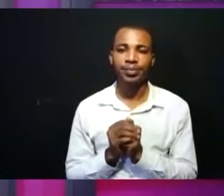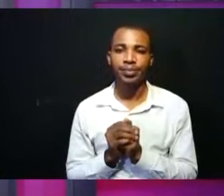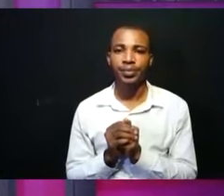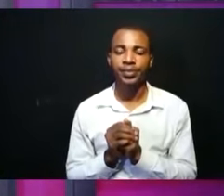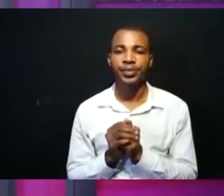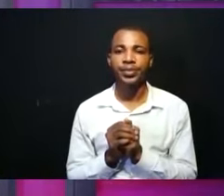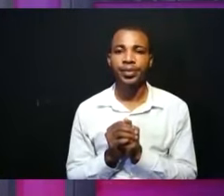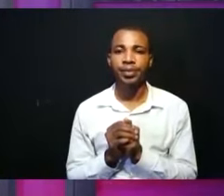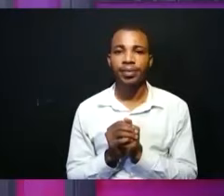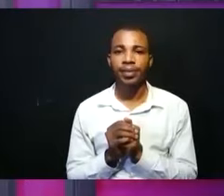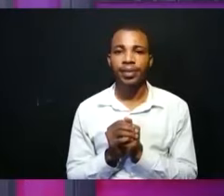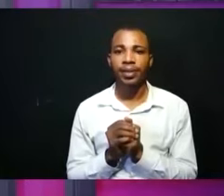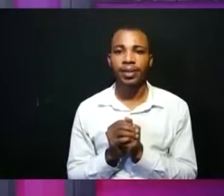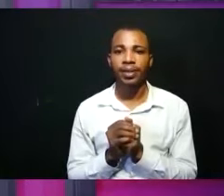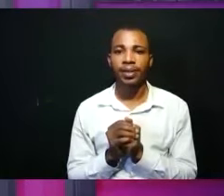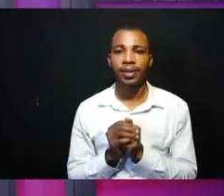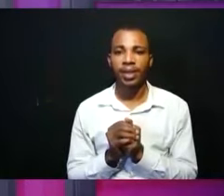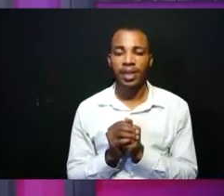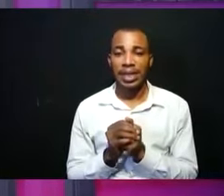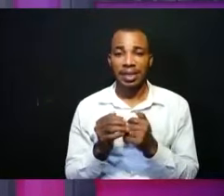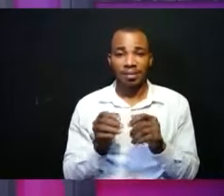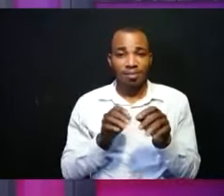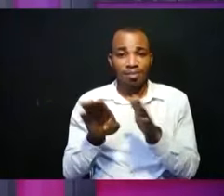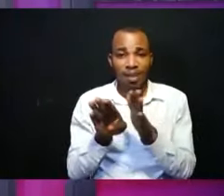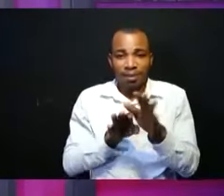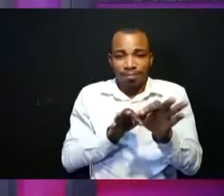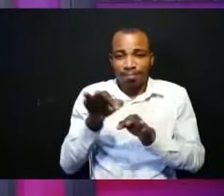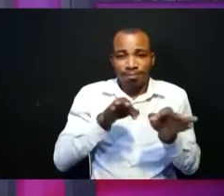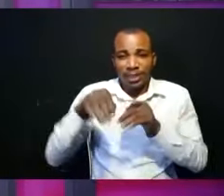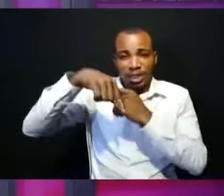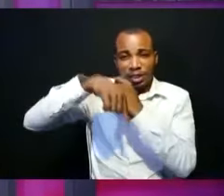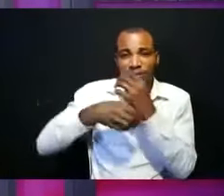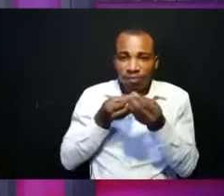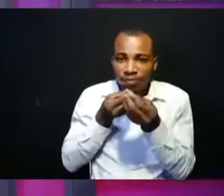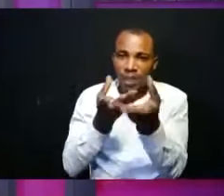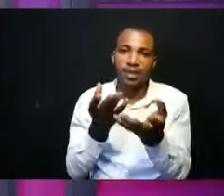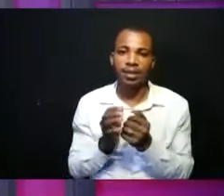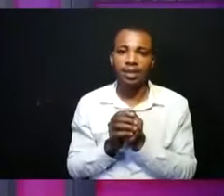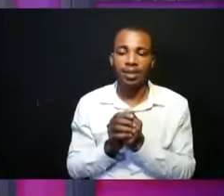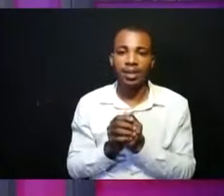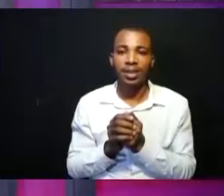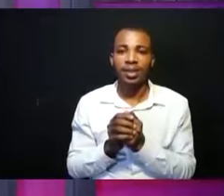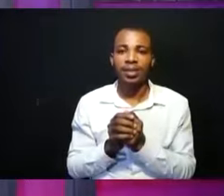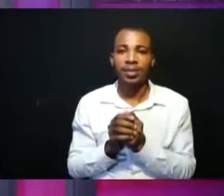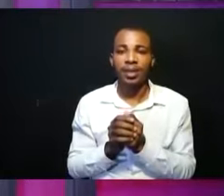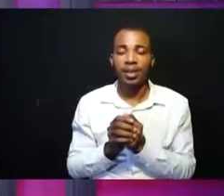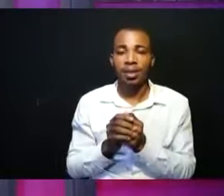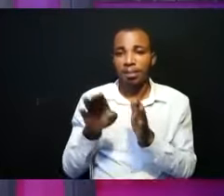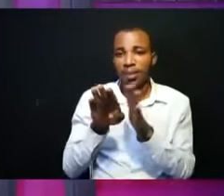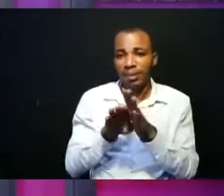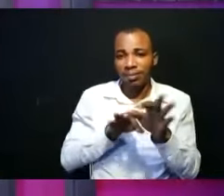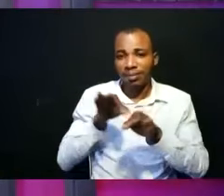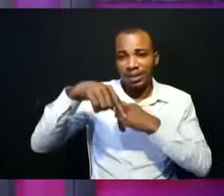Listening to the unadulterated word of God. The transforming word of the